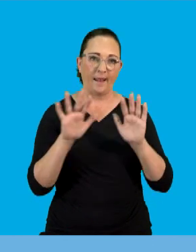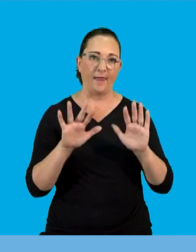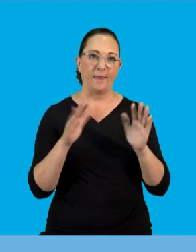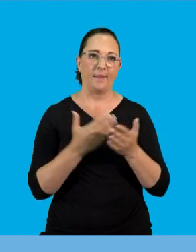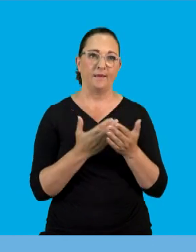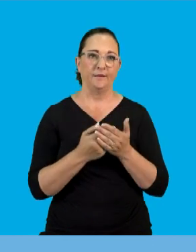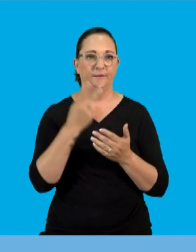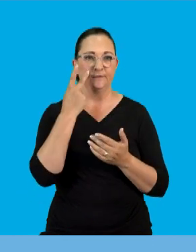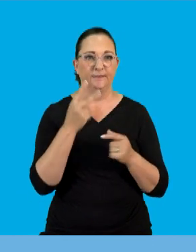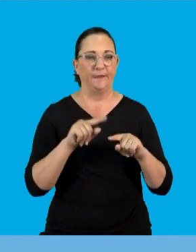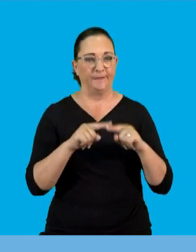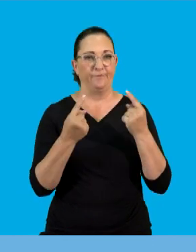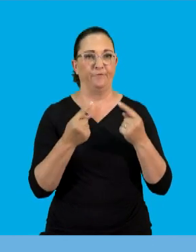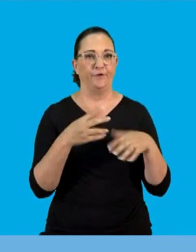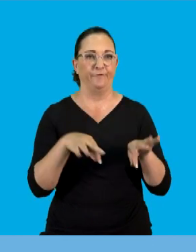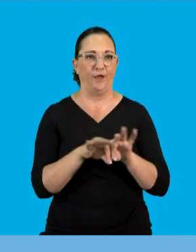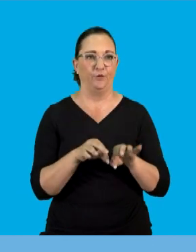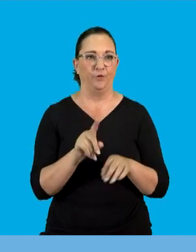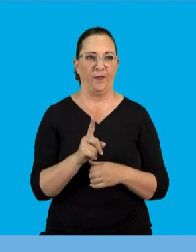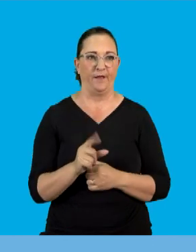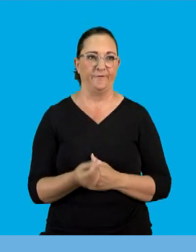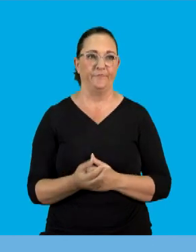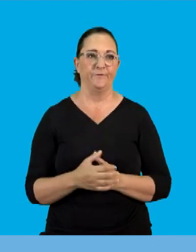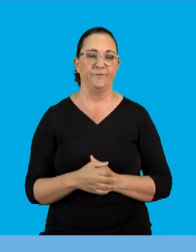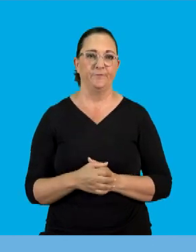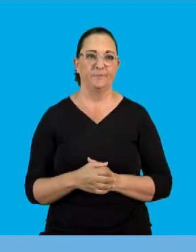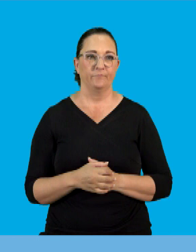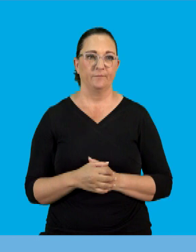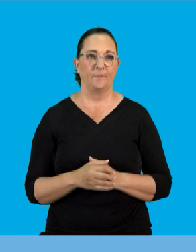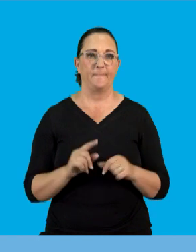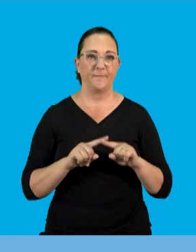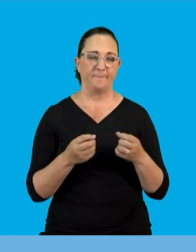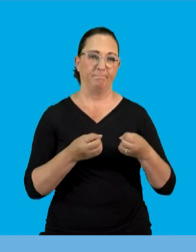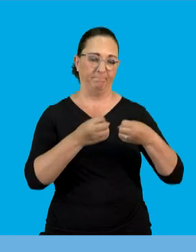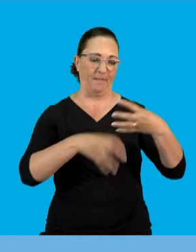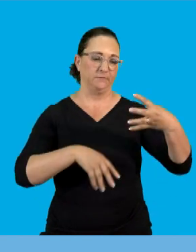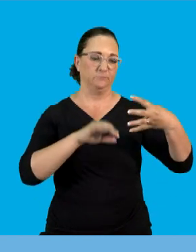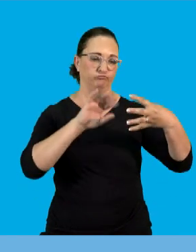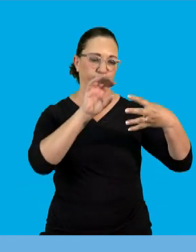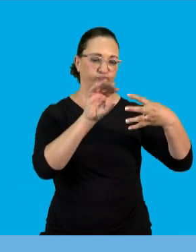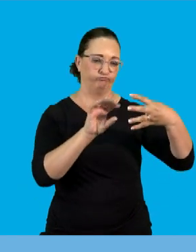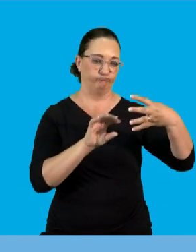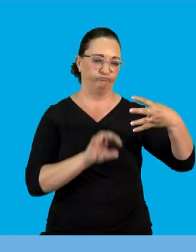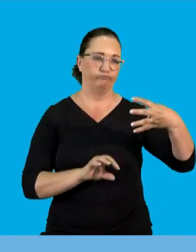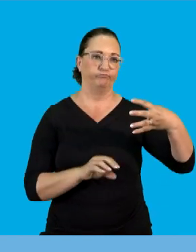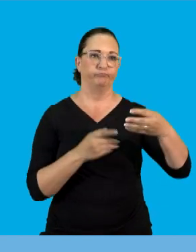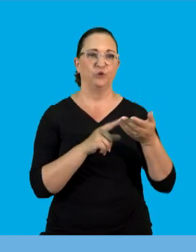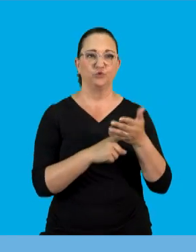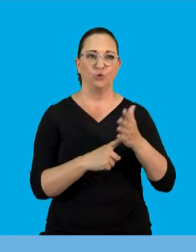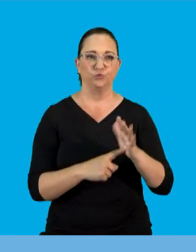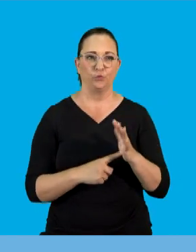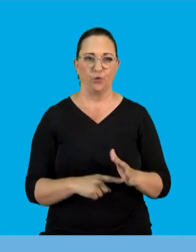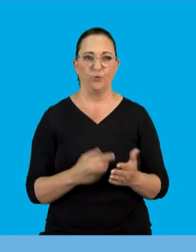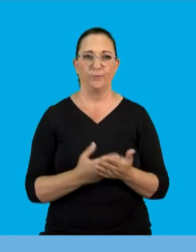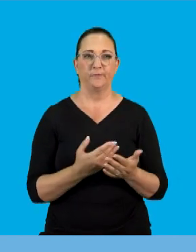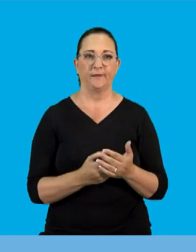have at different pH values. So we can have, as we've said, we can have multiple indicators and they will each change